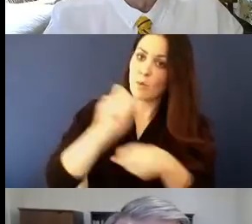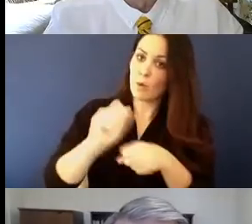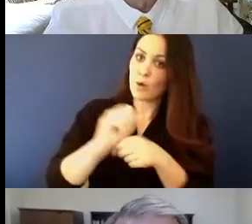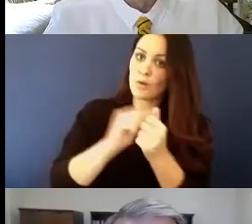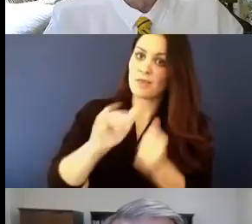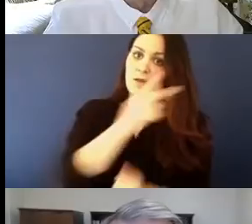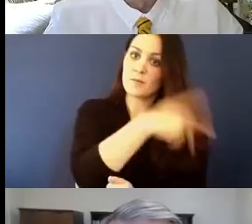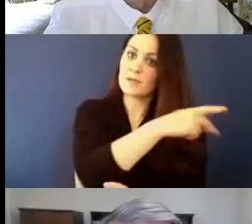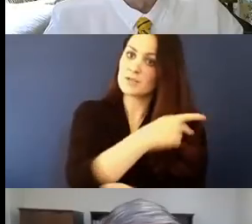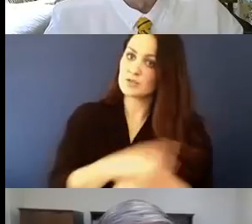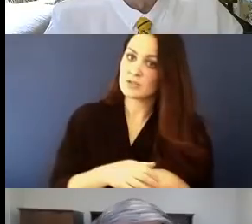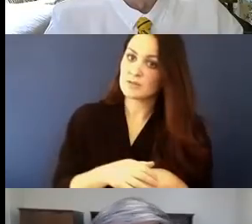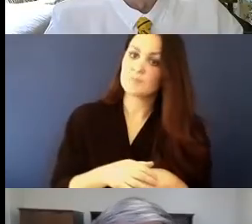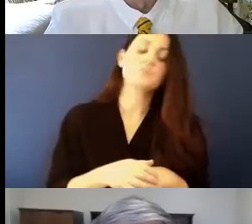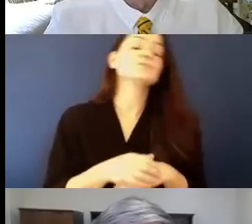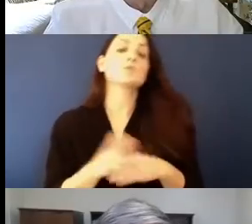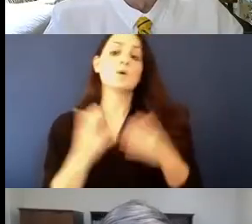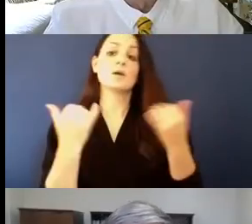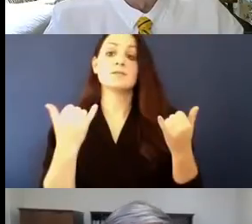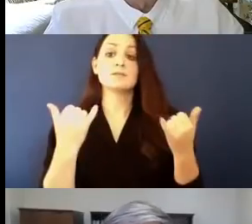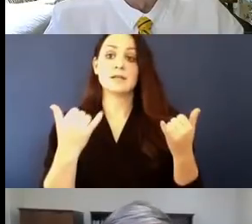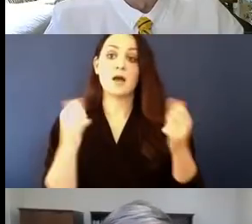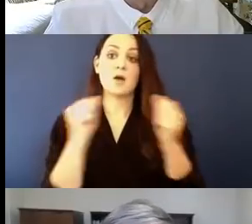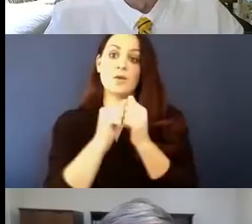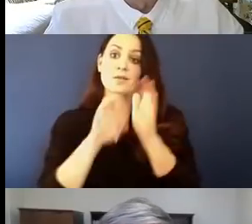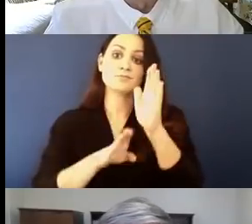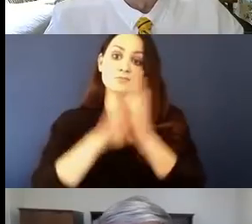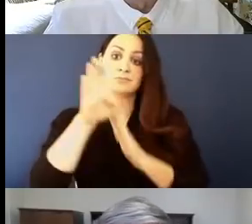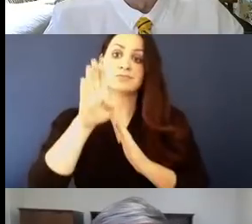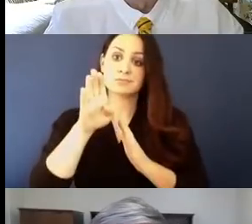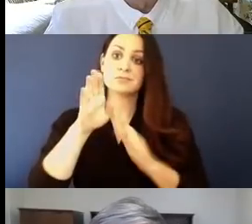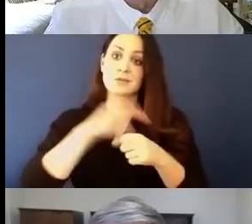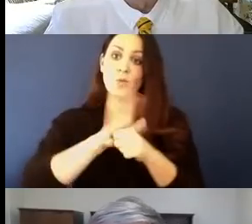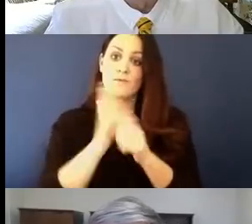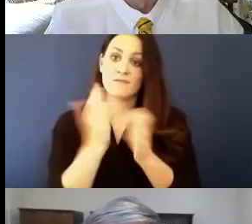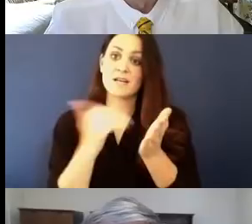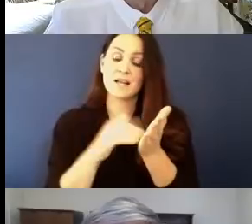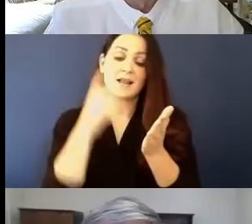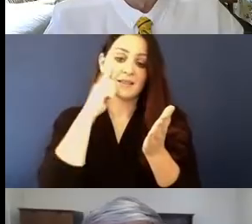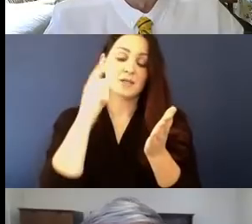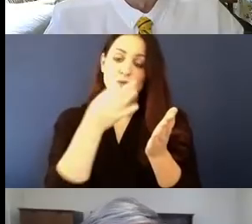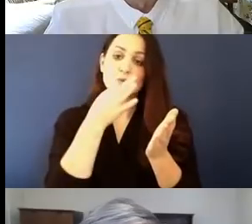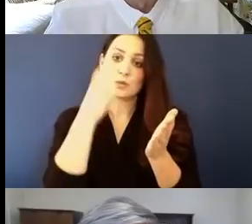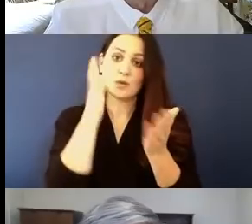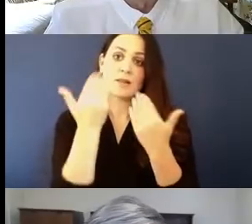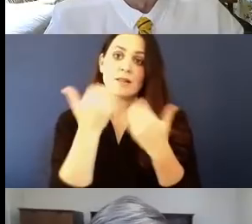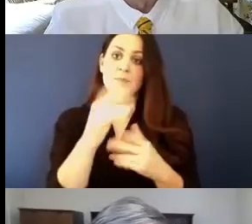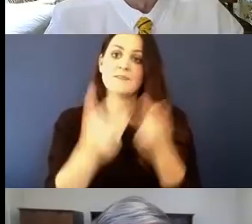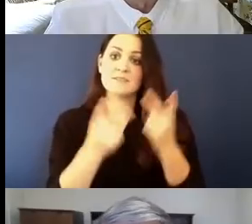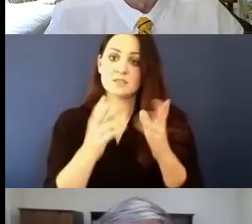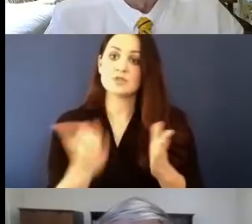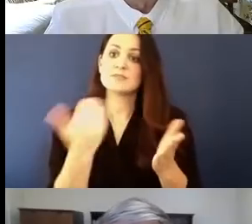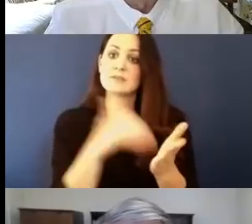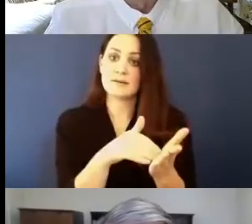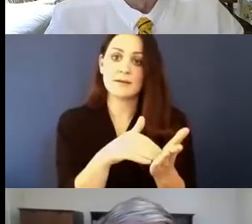Well, I think with the rise in COVID, I think we will have to limit visitors. We are trying to make sure